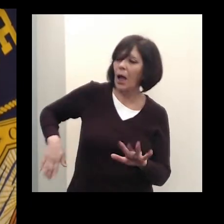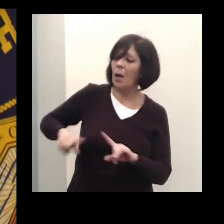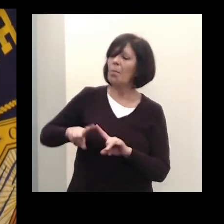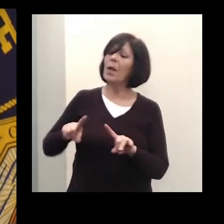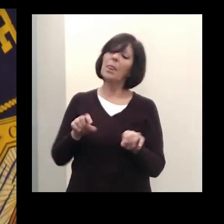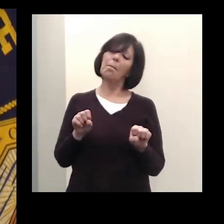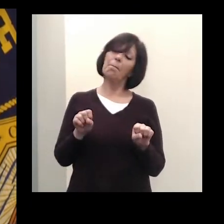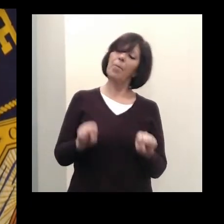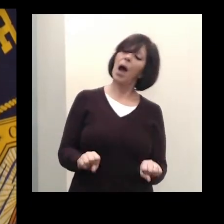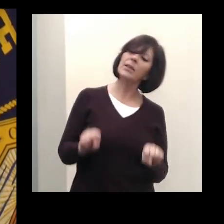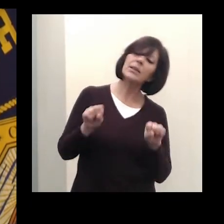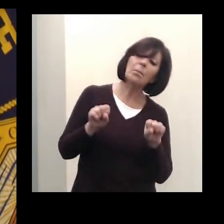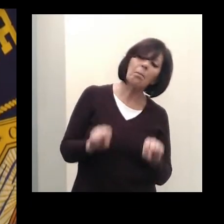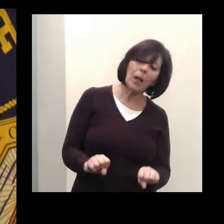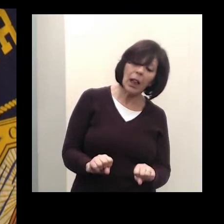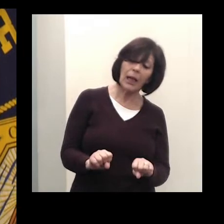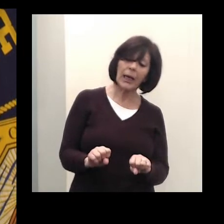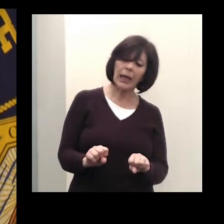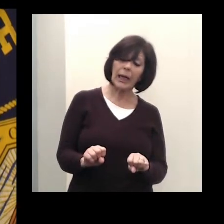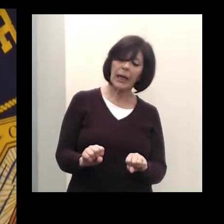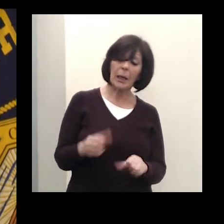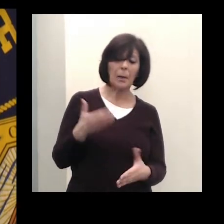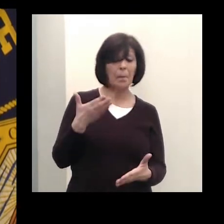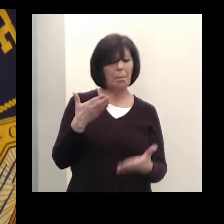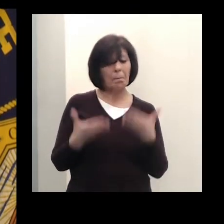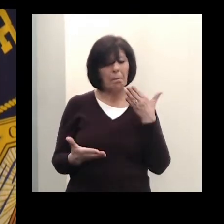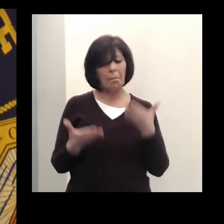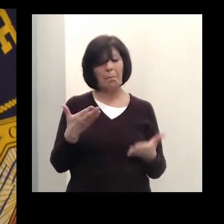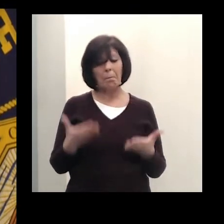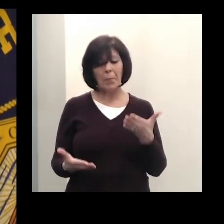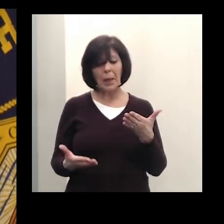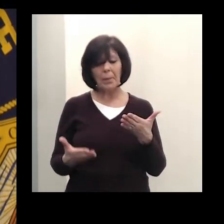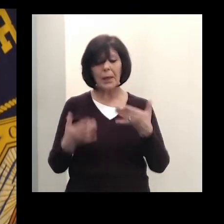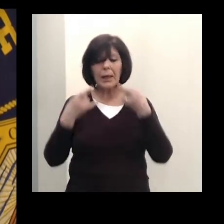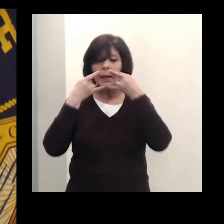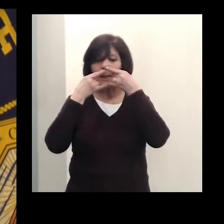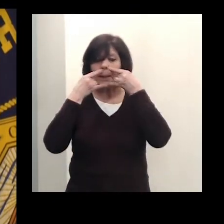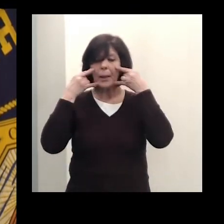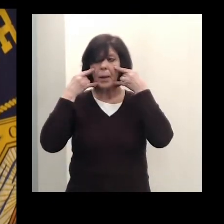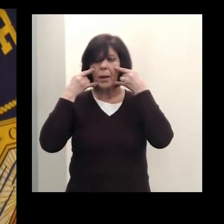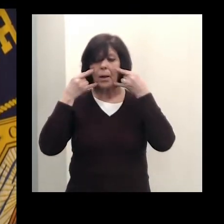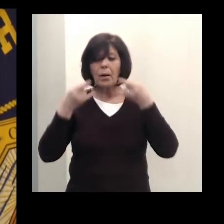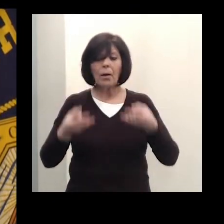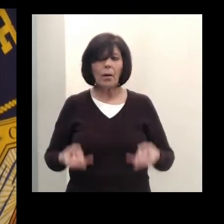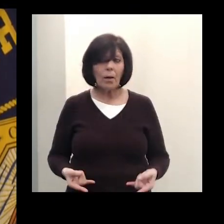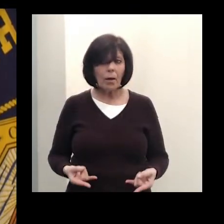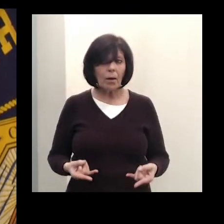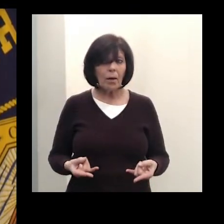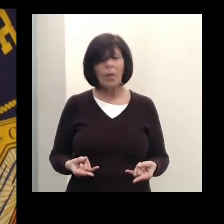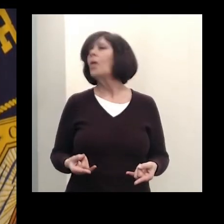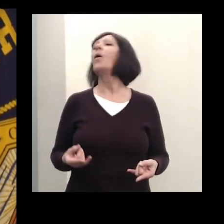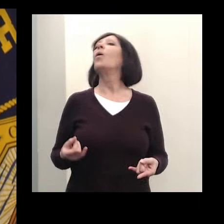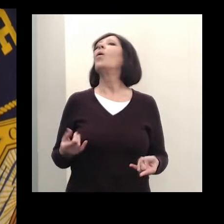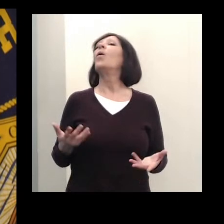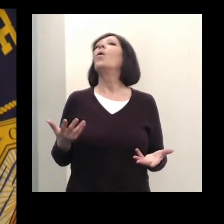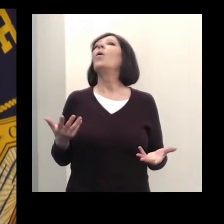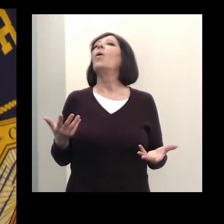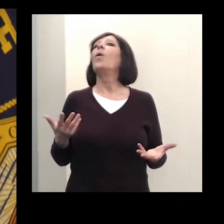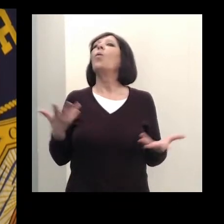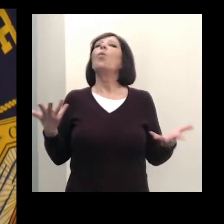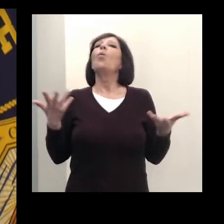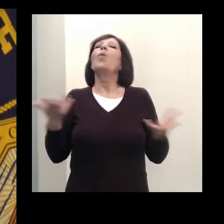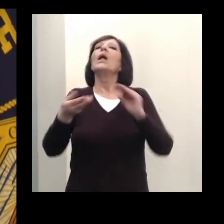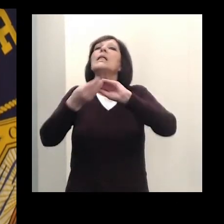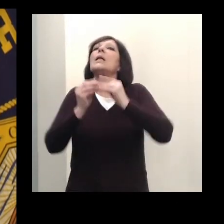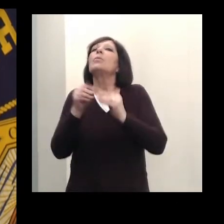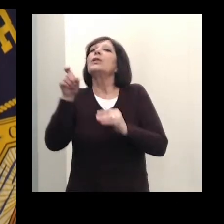possibility of perhaps being able to remove that mask mandate, what kind of threshold are you looking at for that?